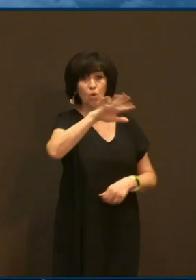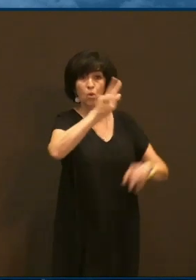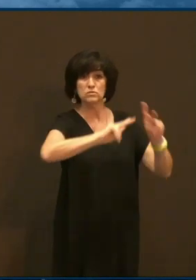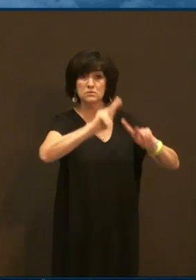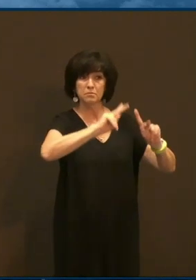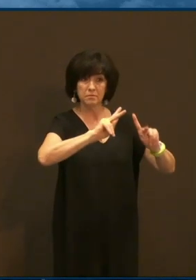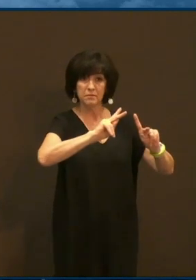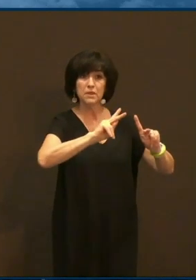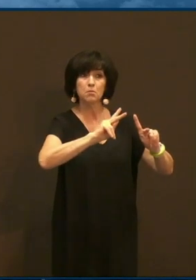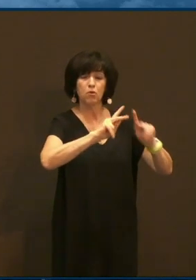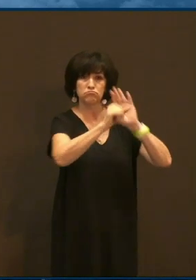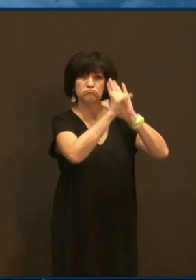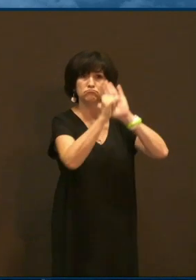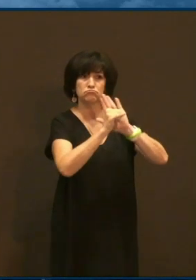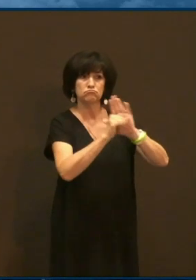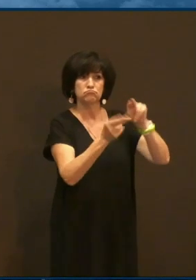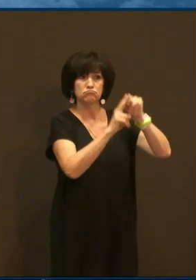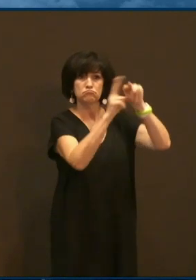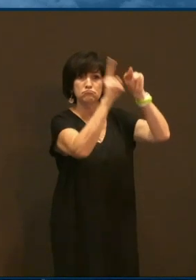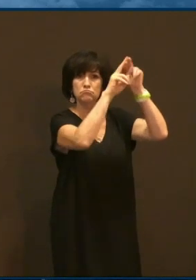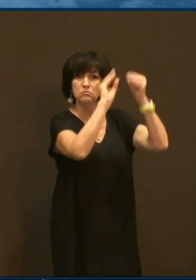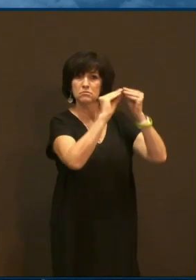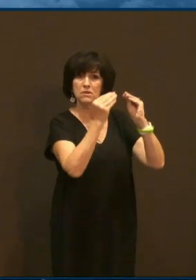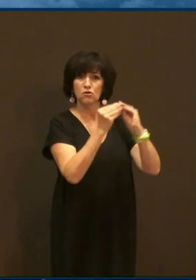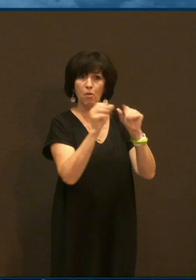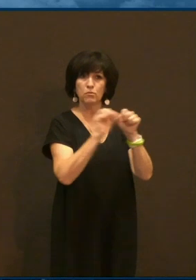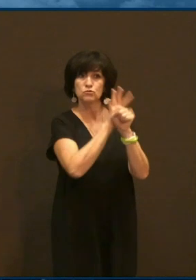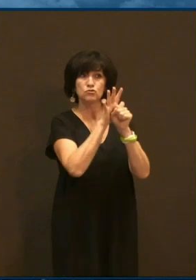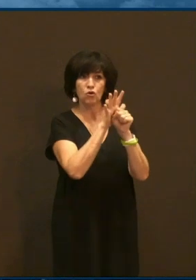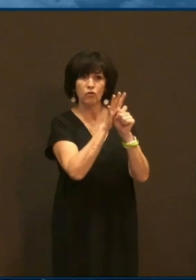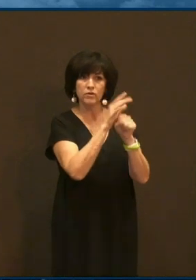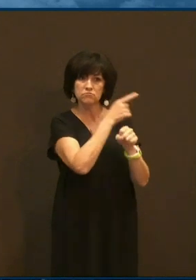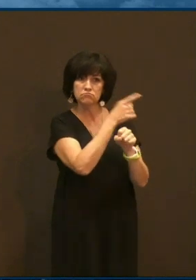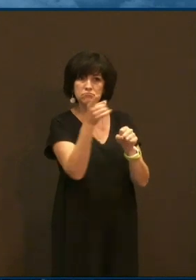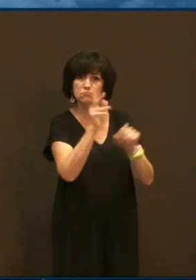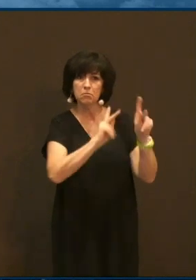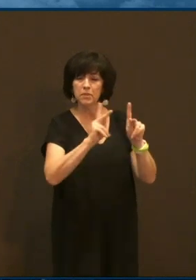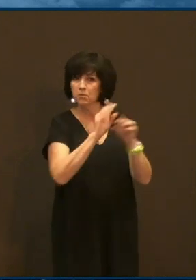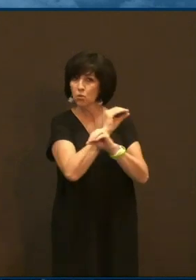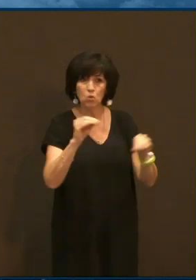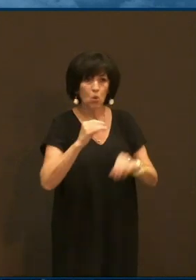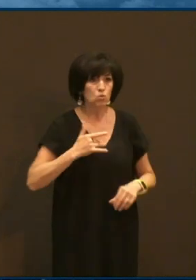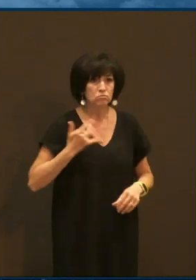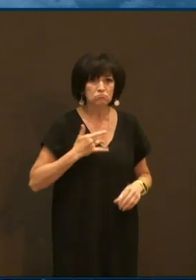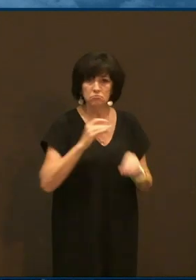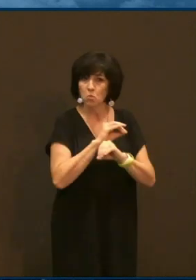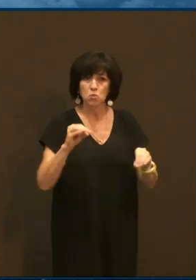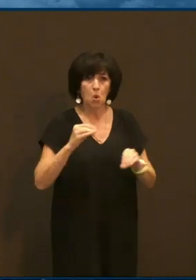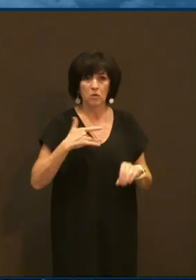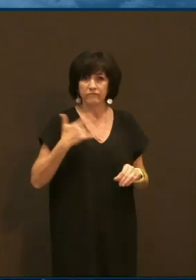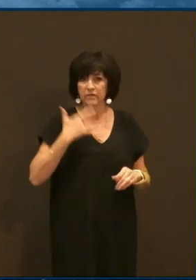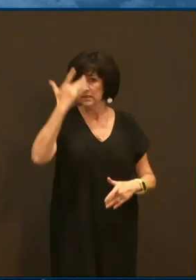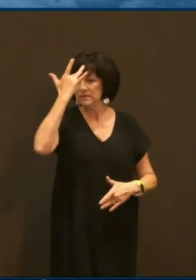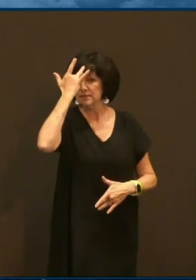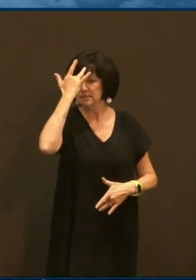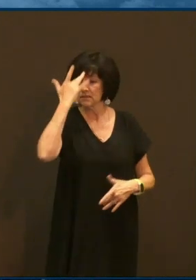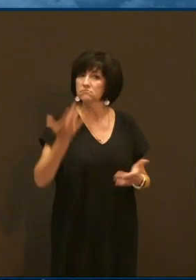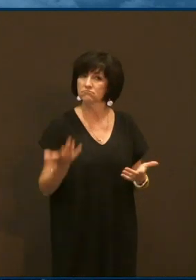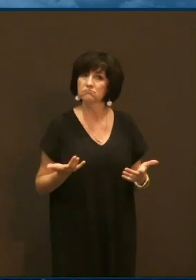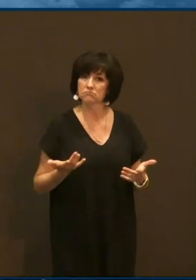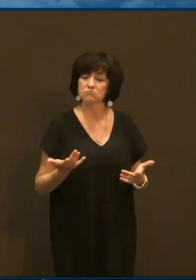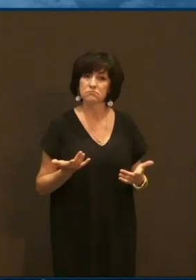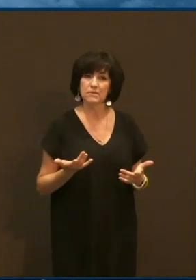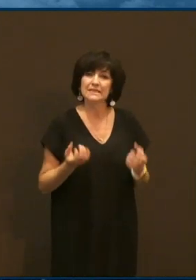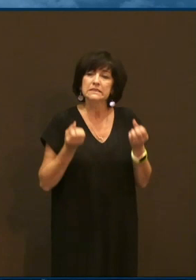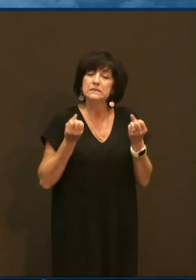science suggests, Dr. Rattay can comment on this, that kind of the younger you are, the less likely